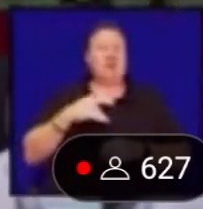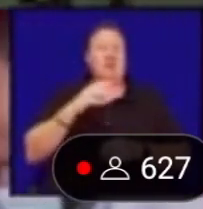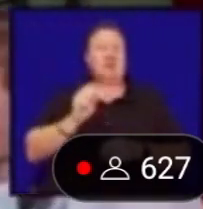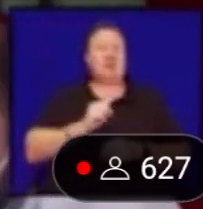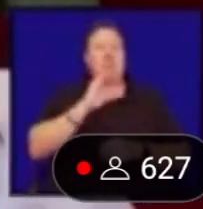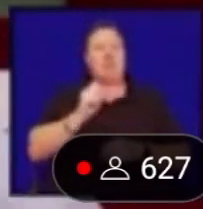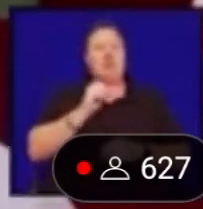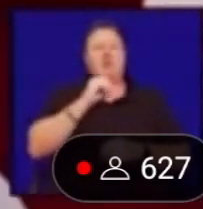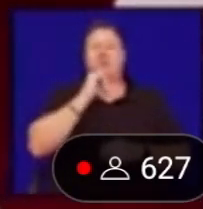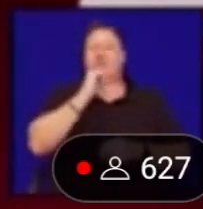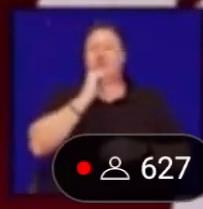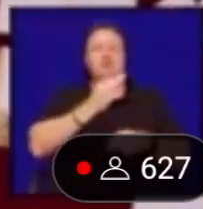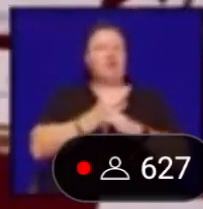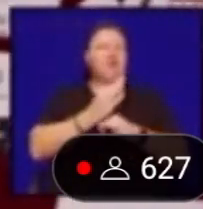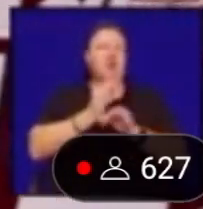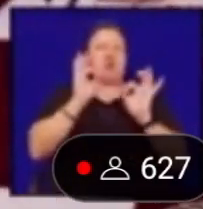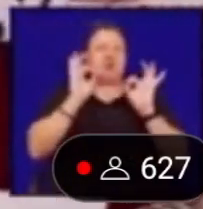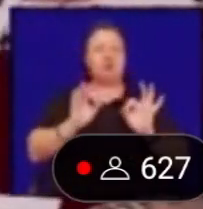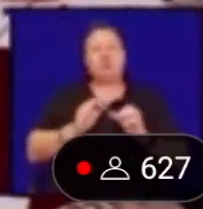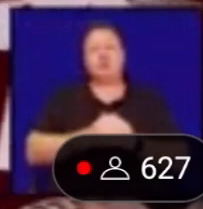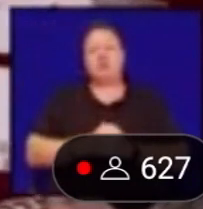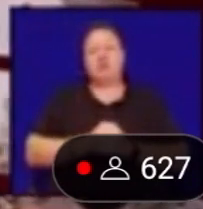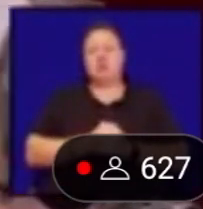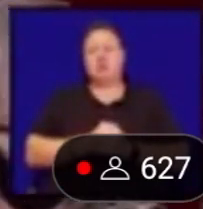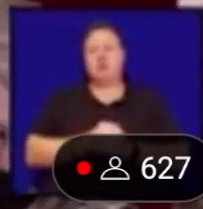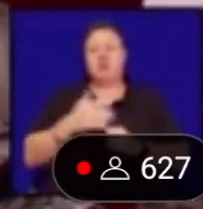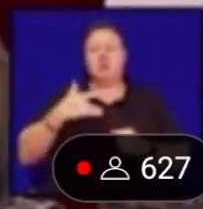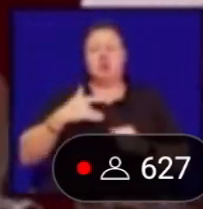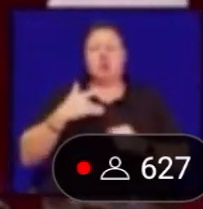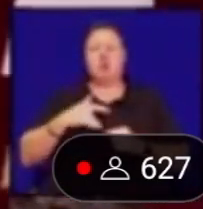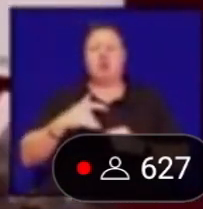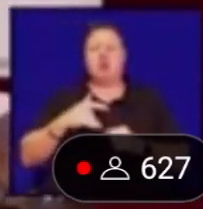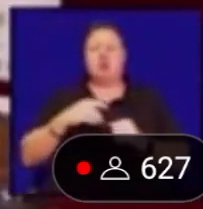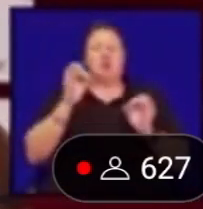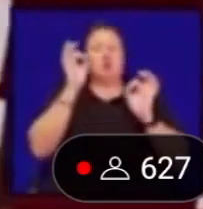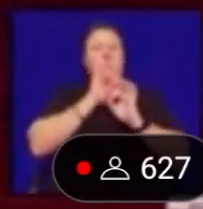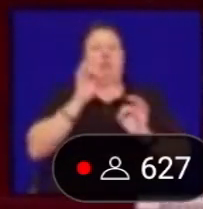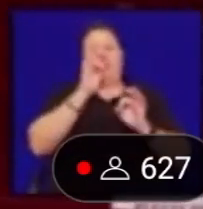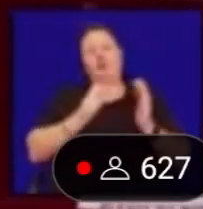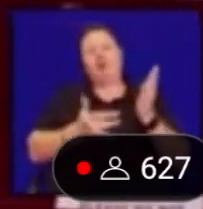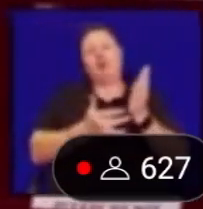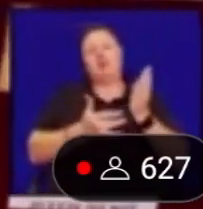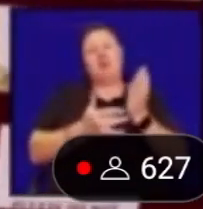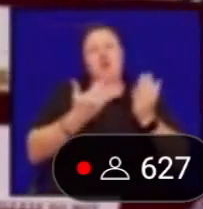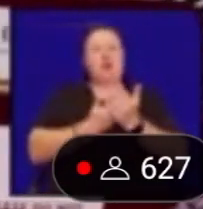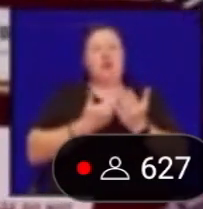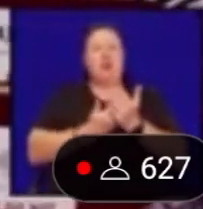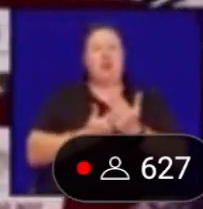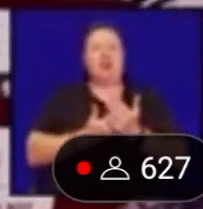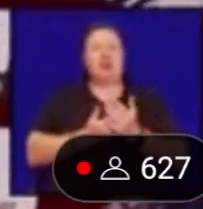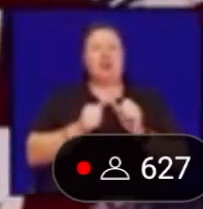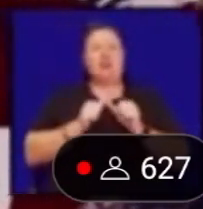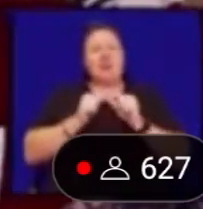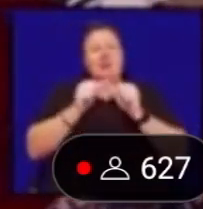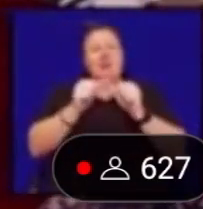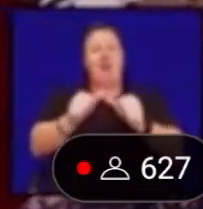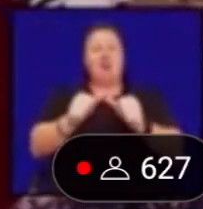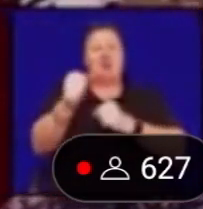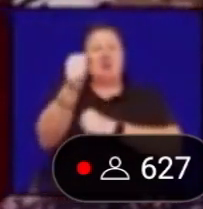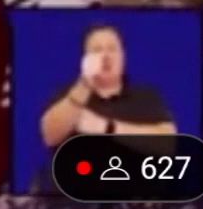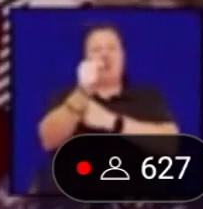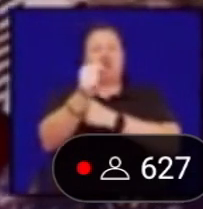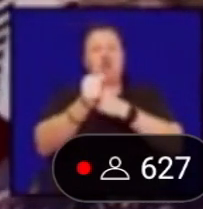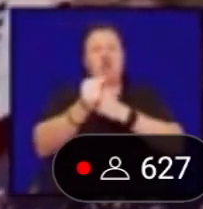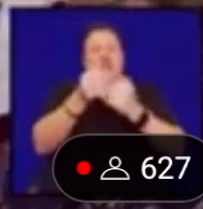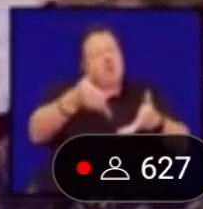dysfunctional. These are municipalities that have no technical capacity to maintain existing